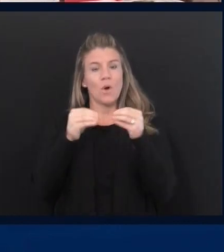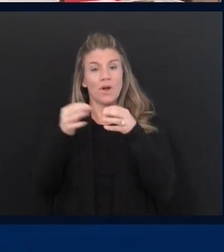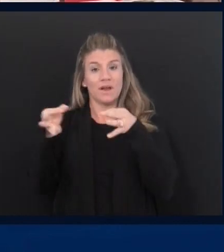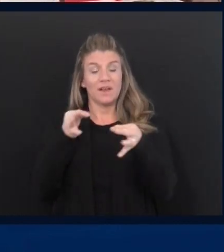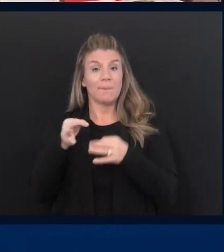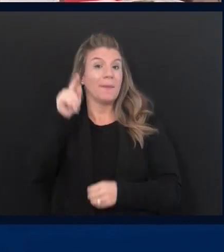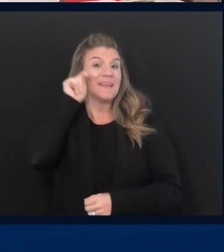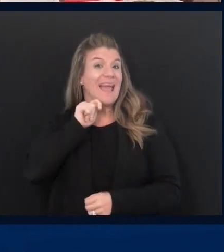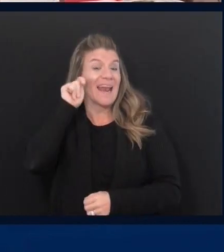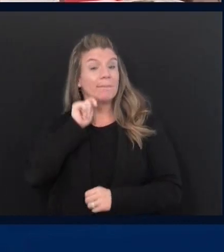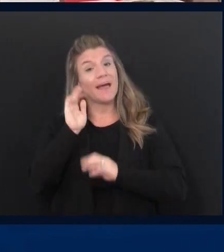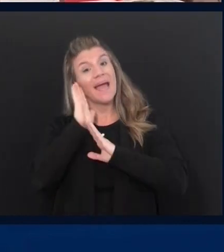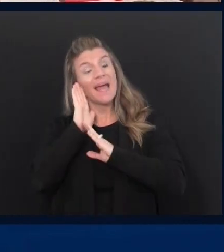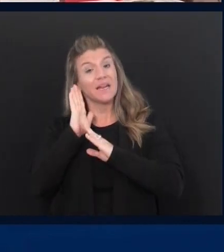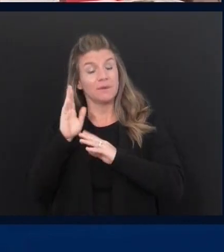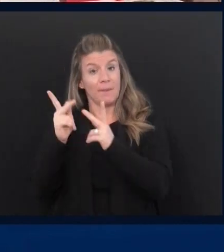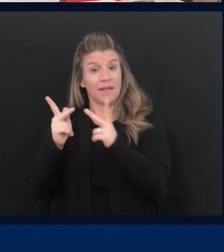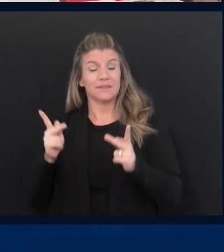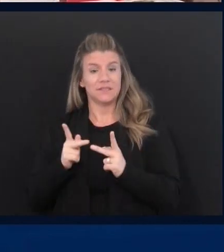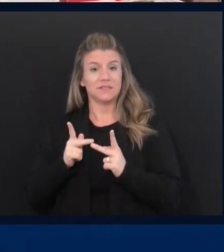tanning businesses will be